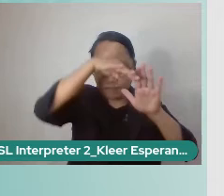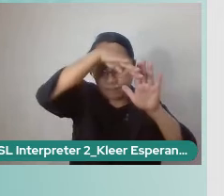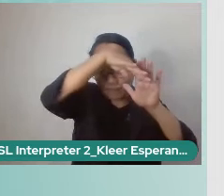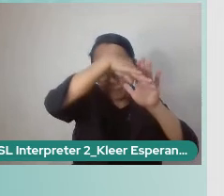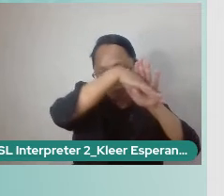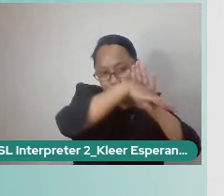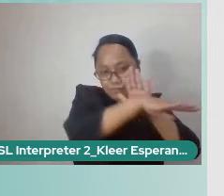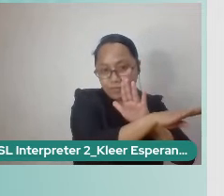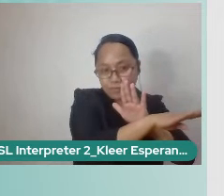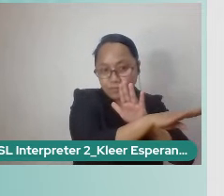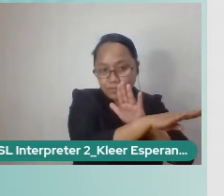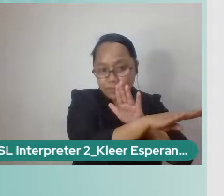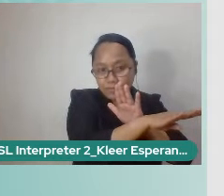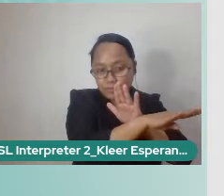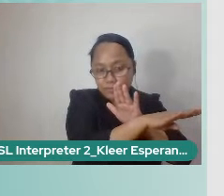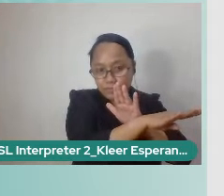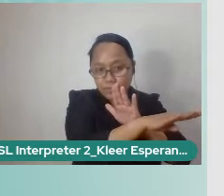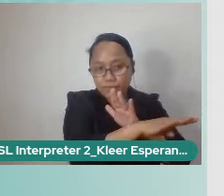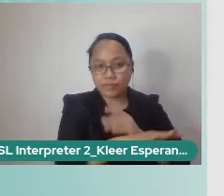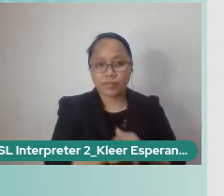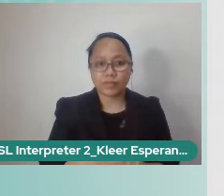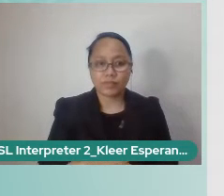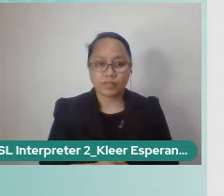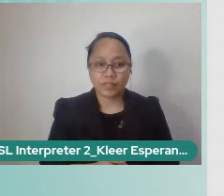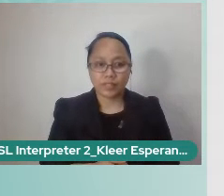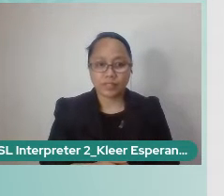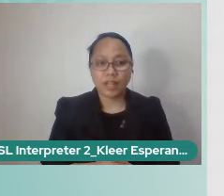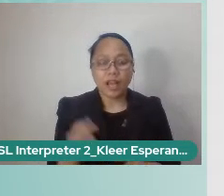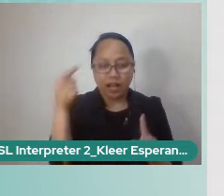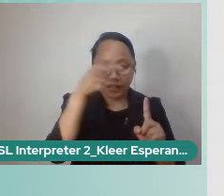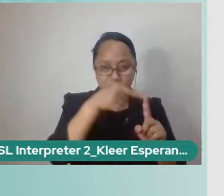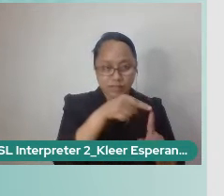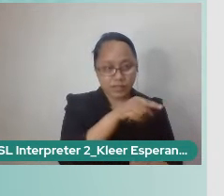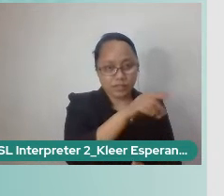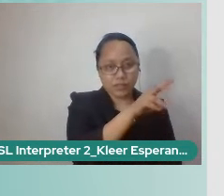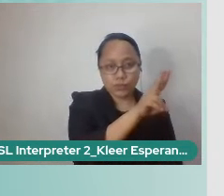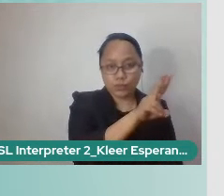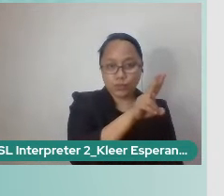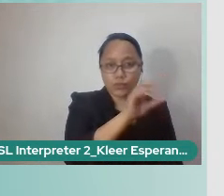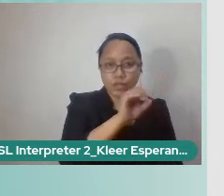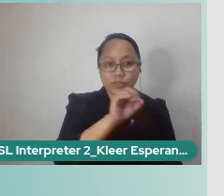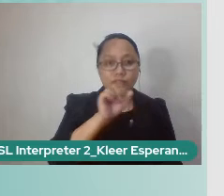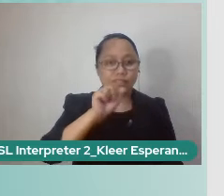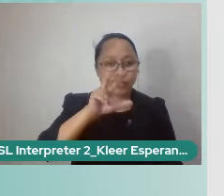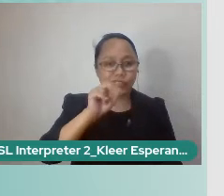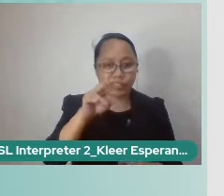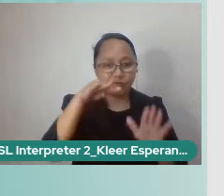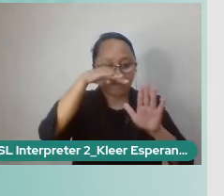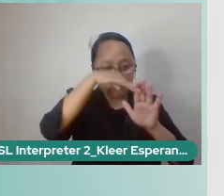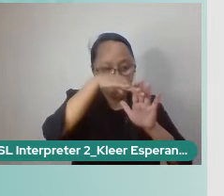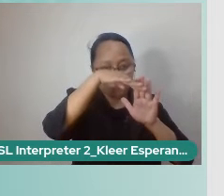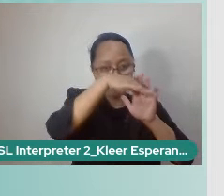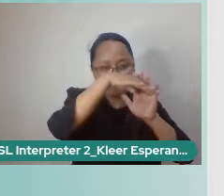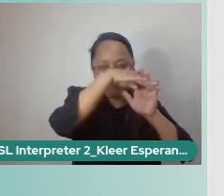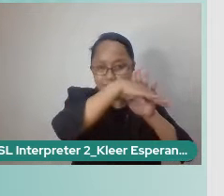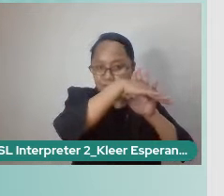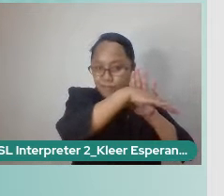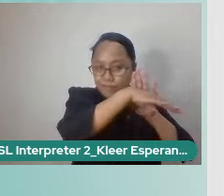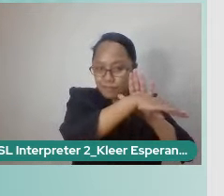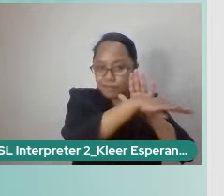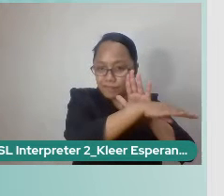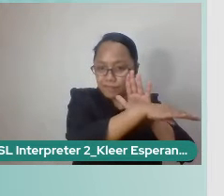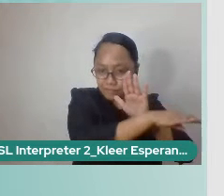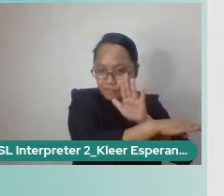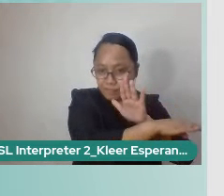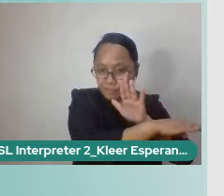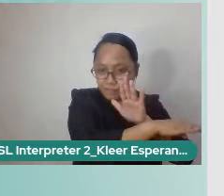in HPV prevalence in younger women. And if you like, this flatlining that occurs very quickly,